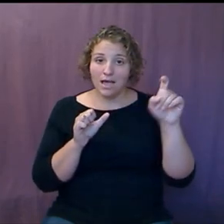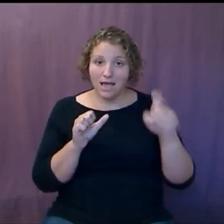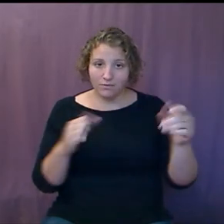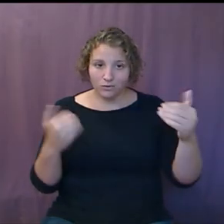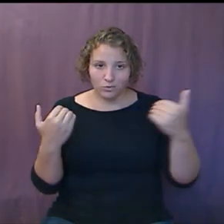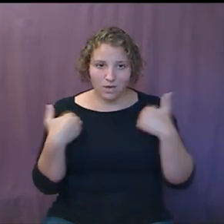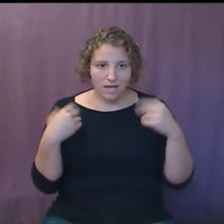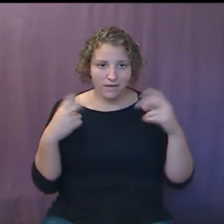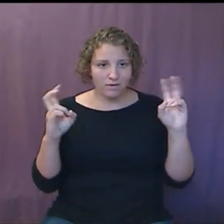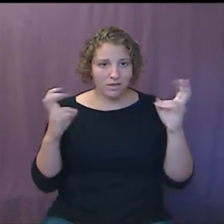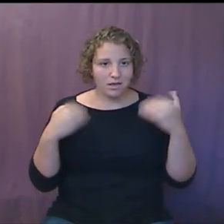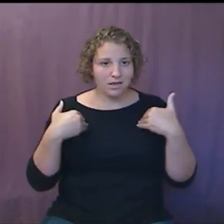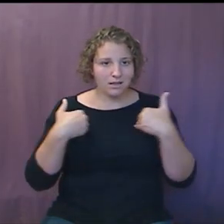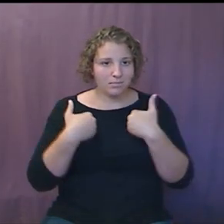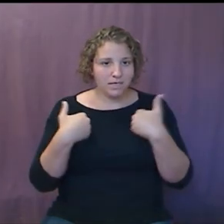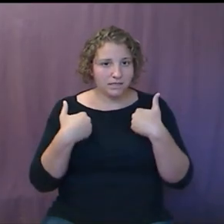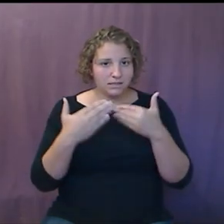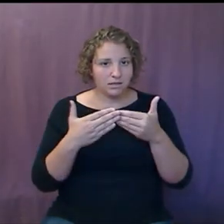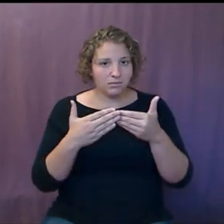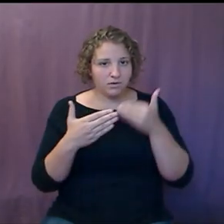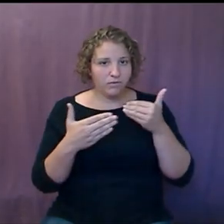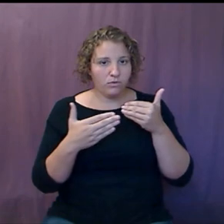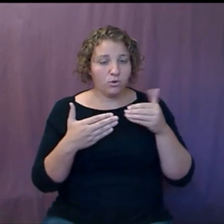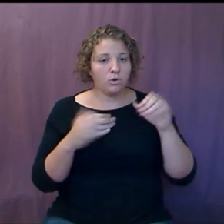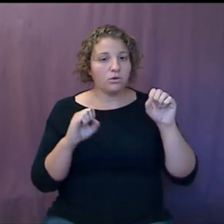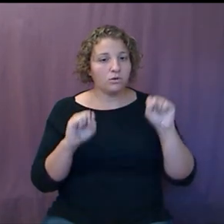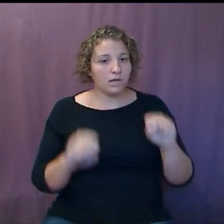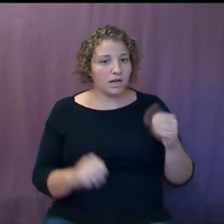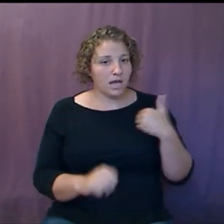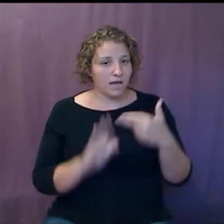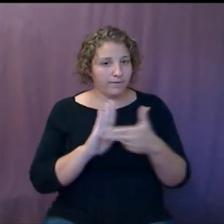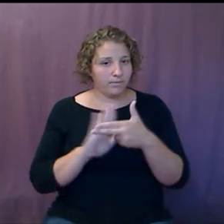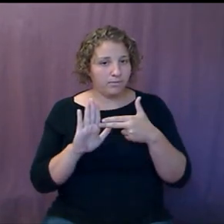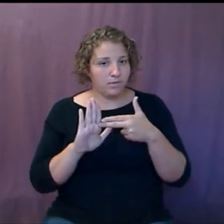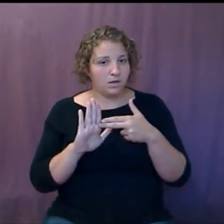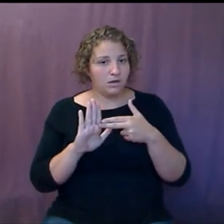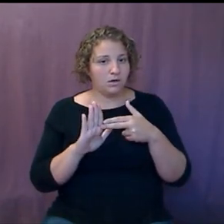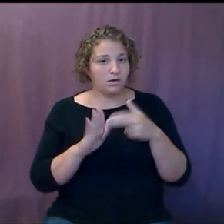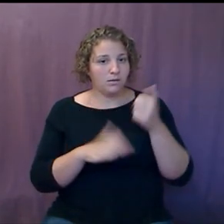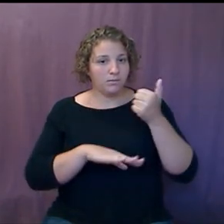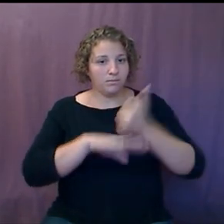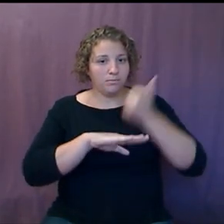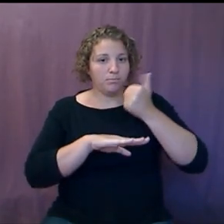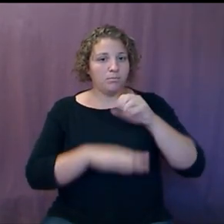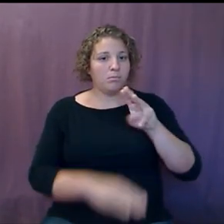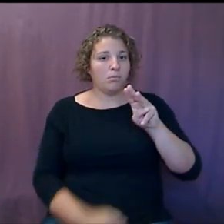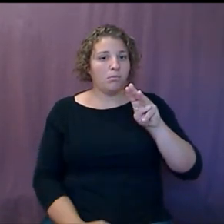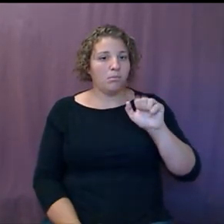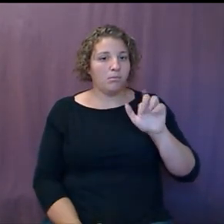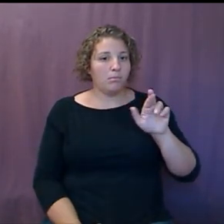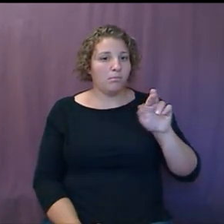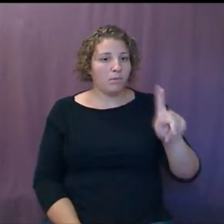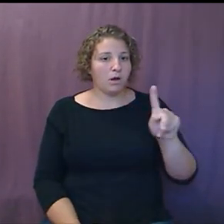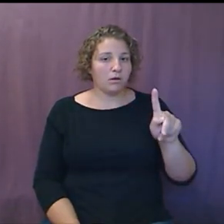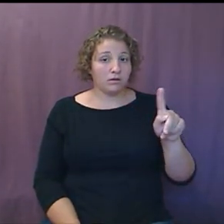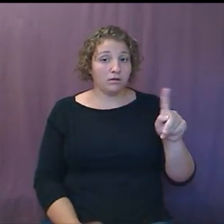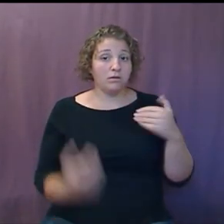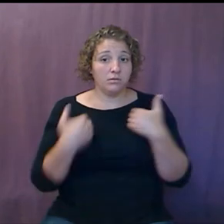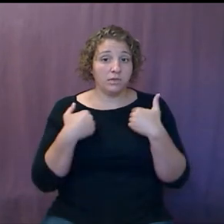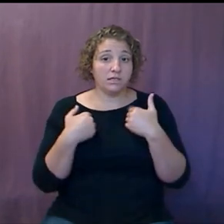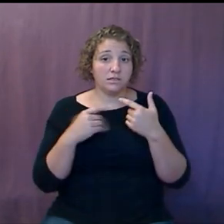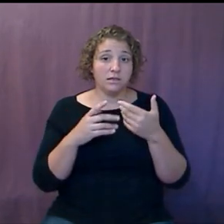a beast before you can have the mark of the beast be forced on small or great rich or poor